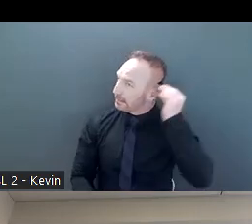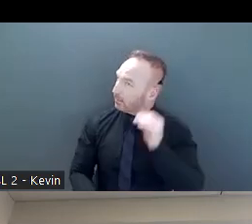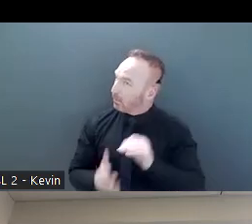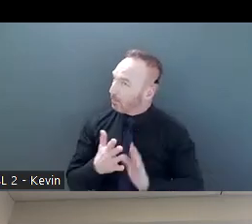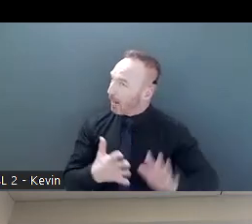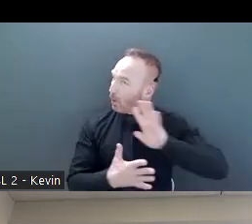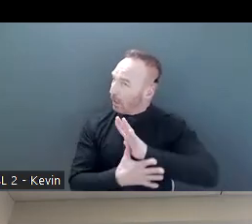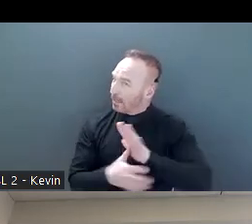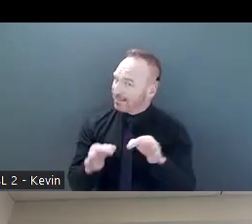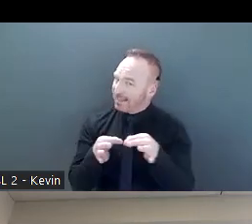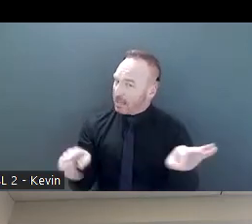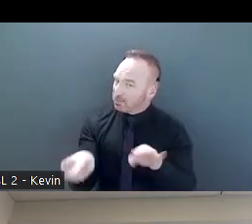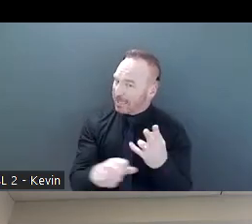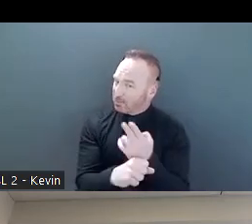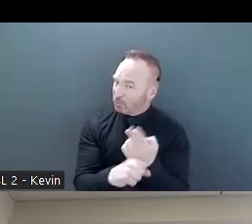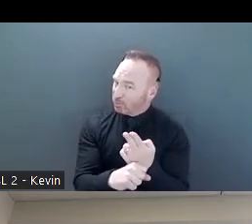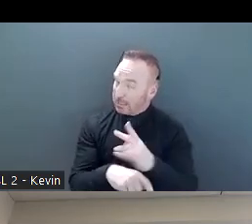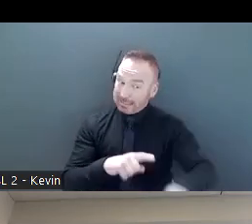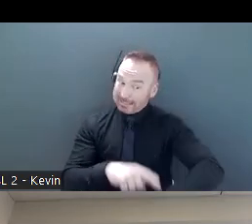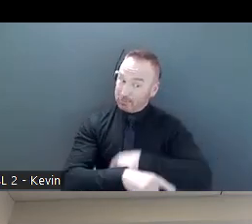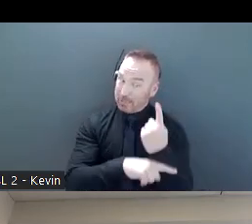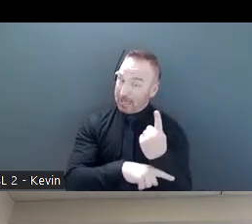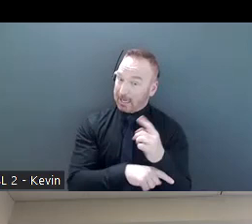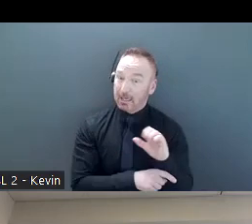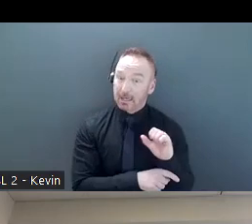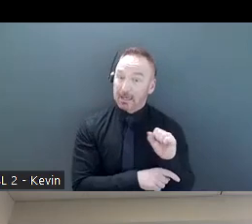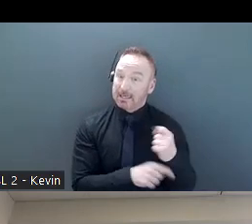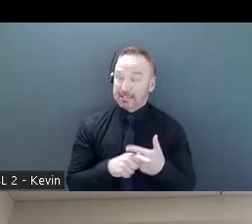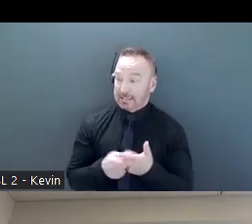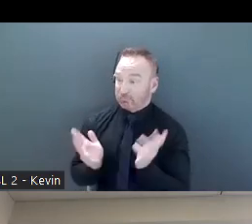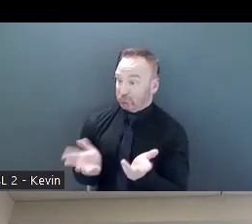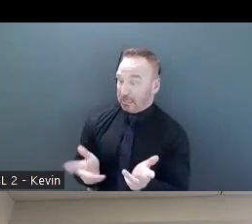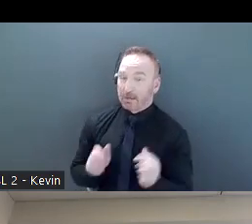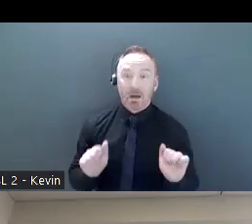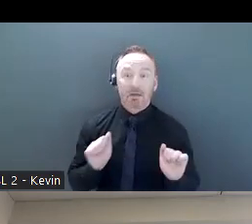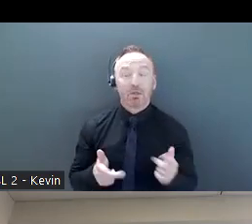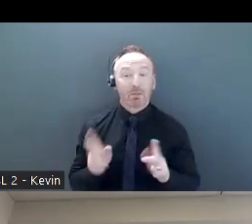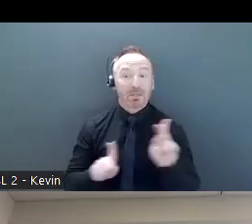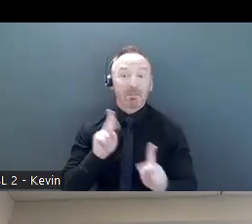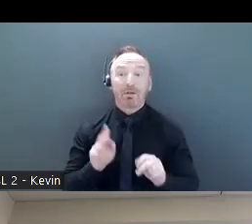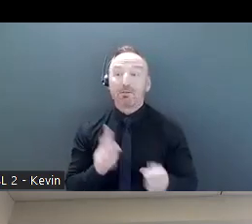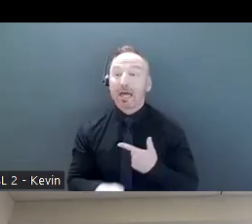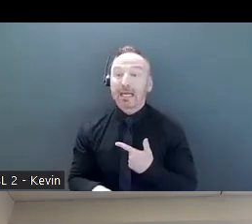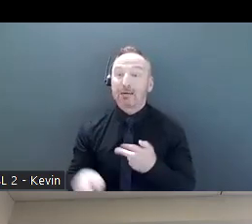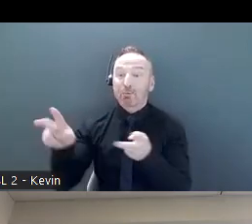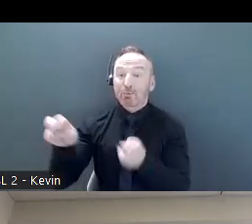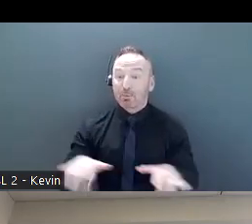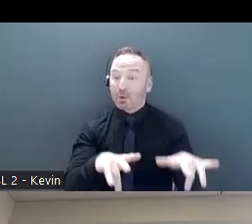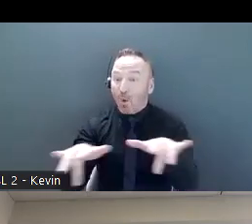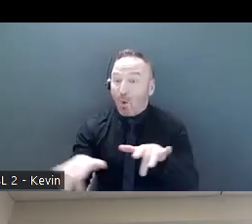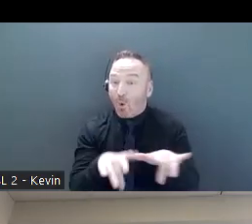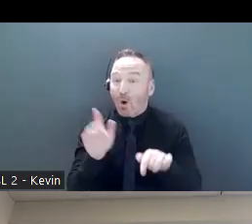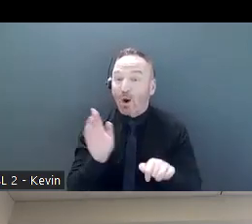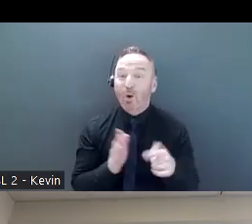just social media, because they could be recording the conversation. And you want to focus in when you're saying things. Don't say, I